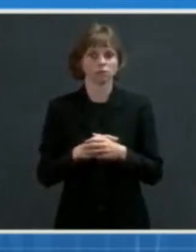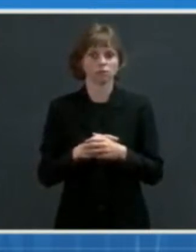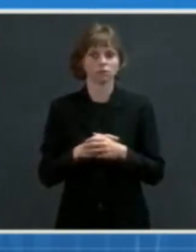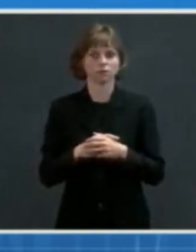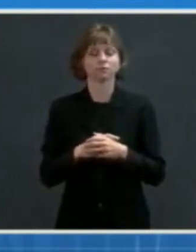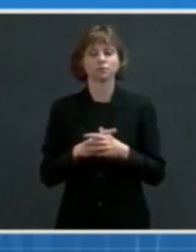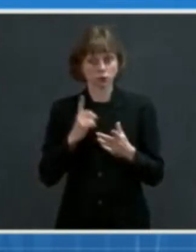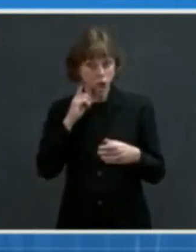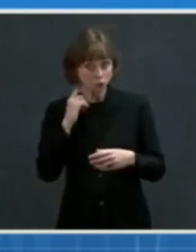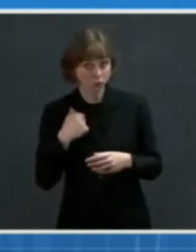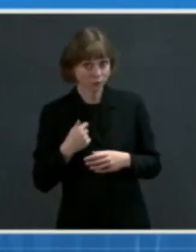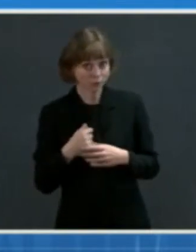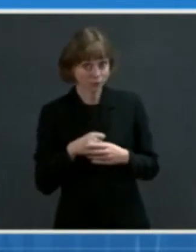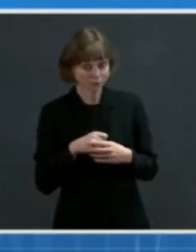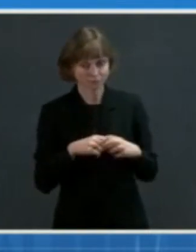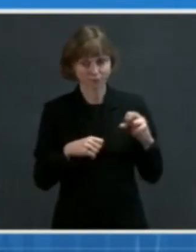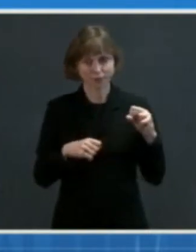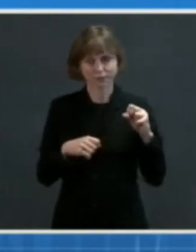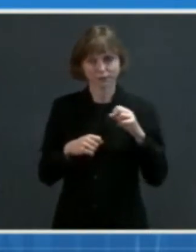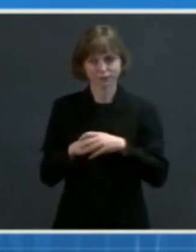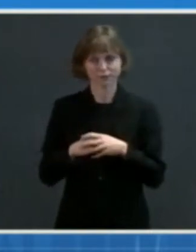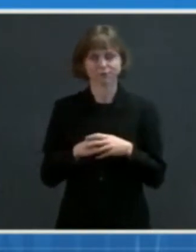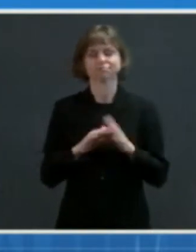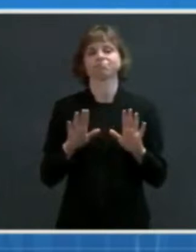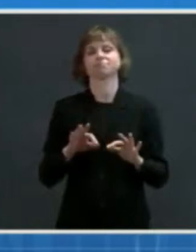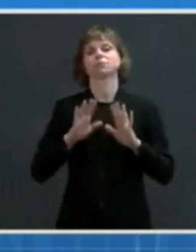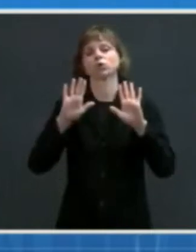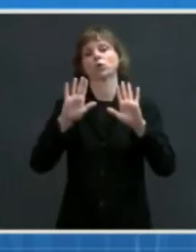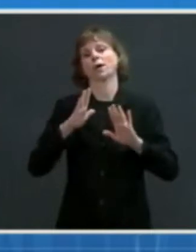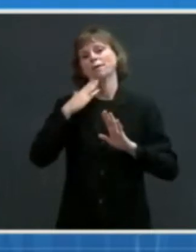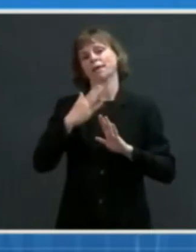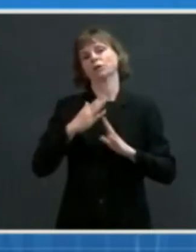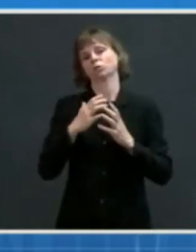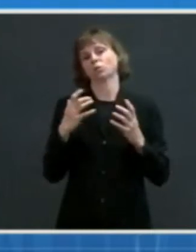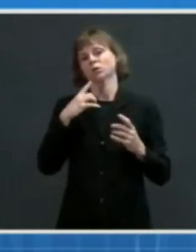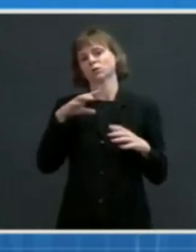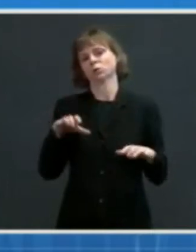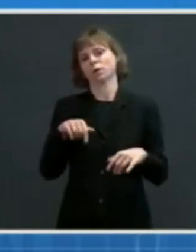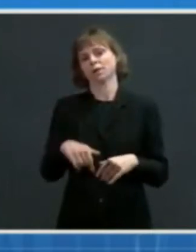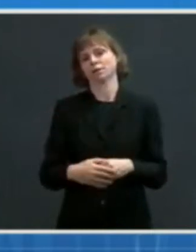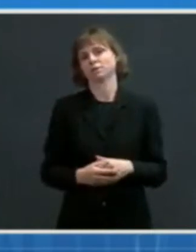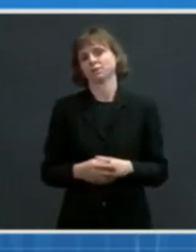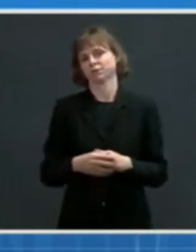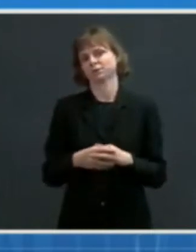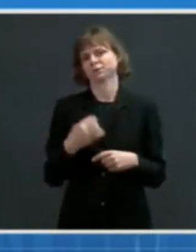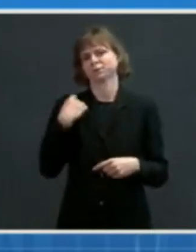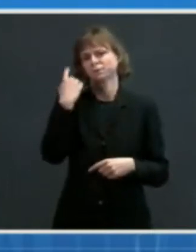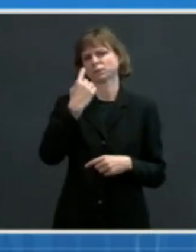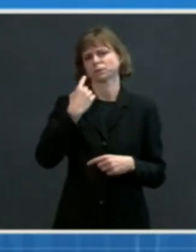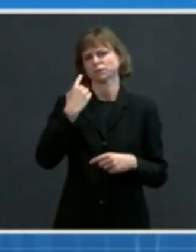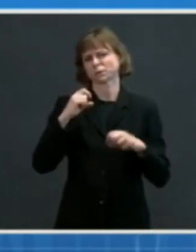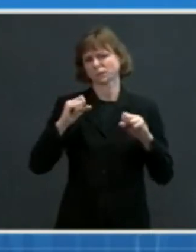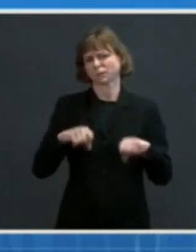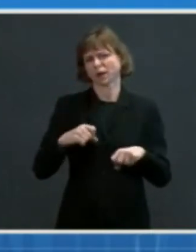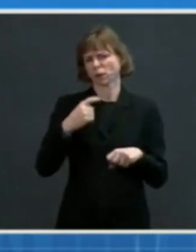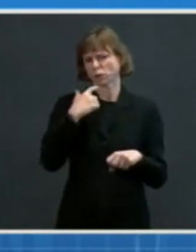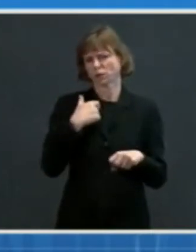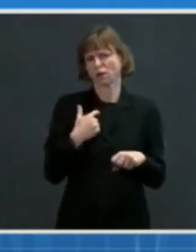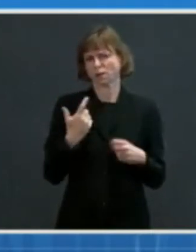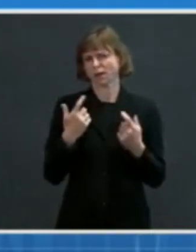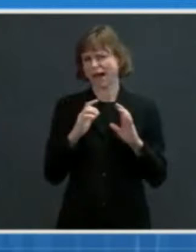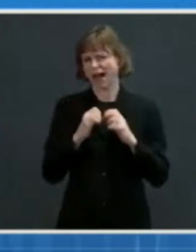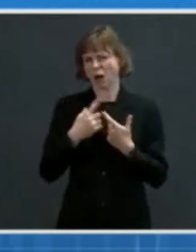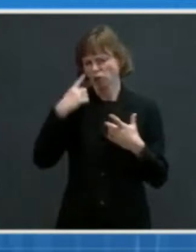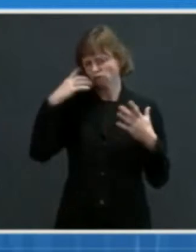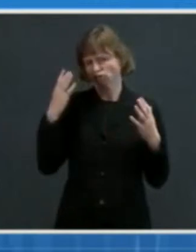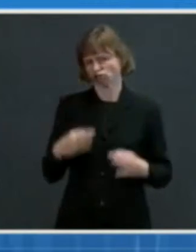Can you hear me? Yes. Great. Thanks so much for doing this. I'm wondering if you can tell me how you came to the